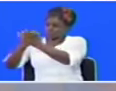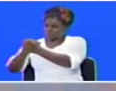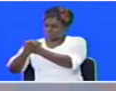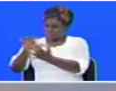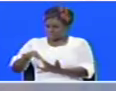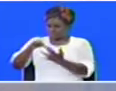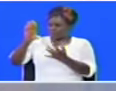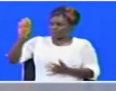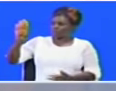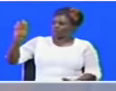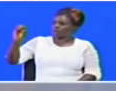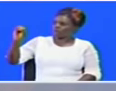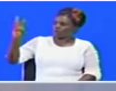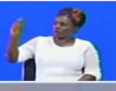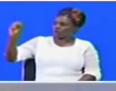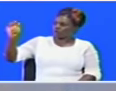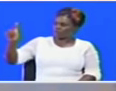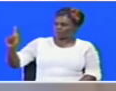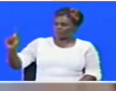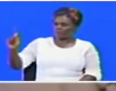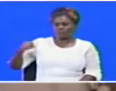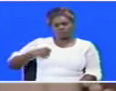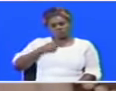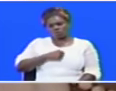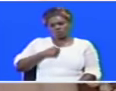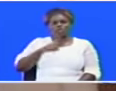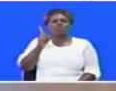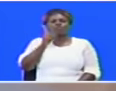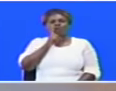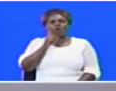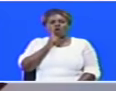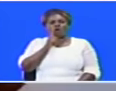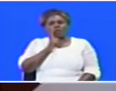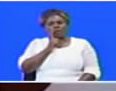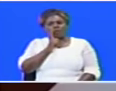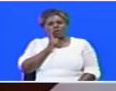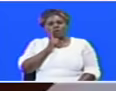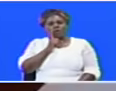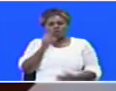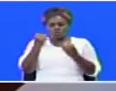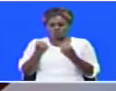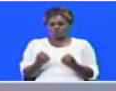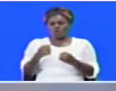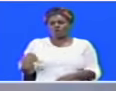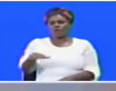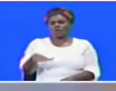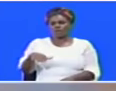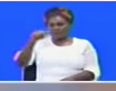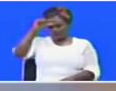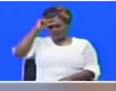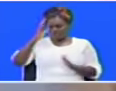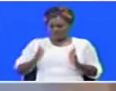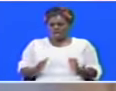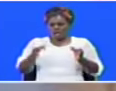particularly Bomet County. So, but unfortunately, tomorrow, in as much as it's a do-or-die in the strongholds, the sitting governor